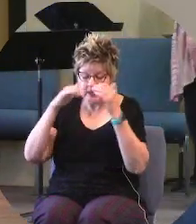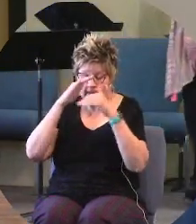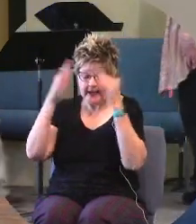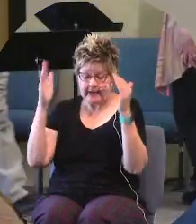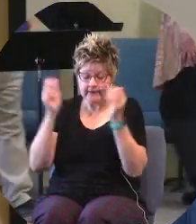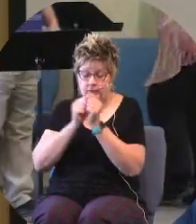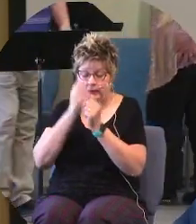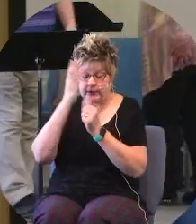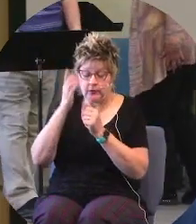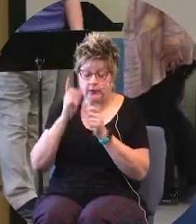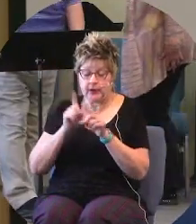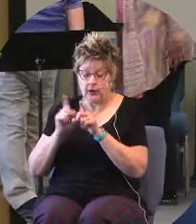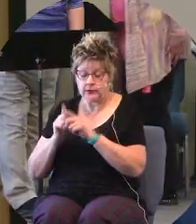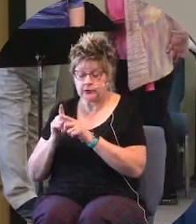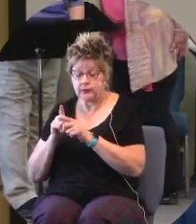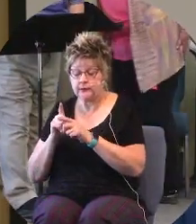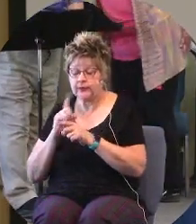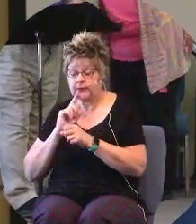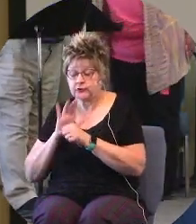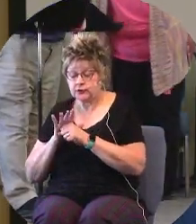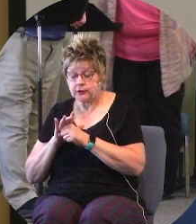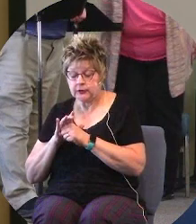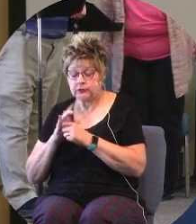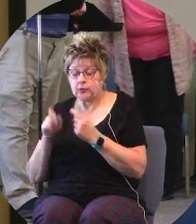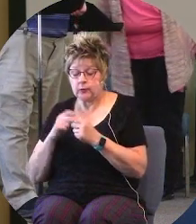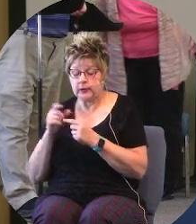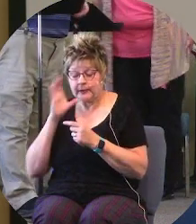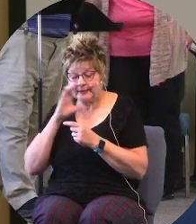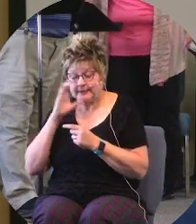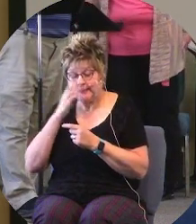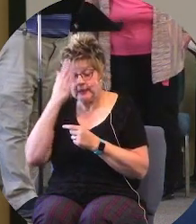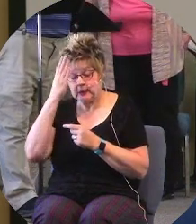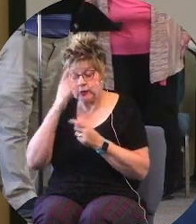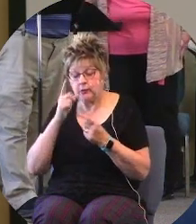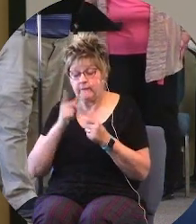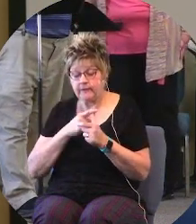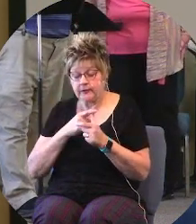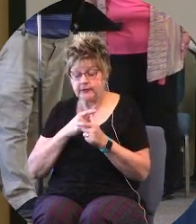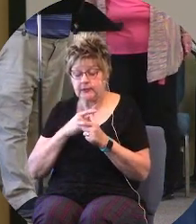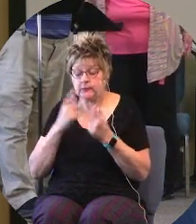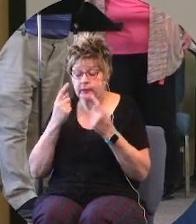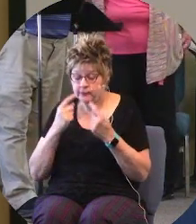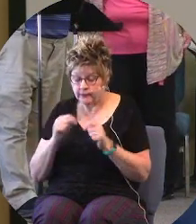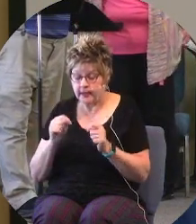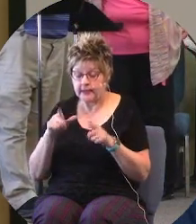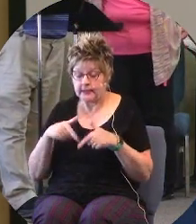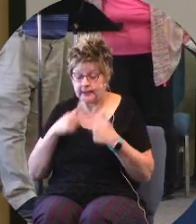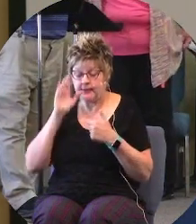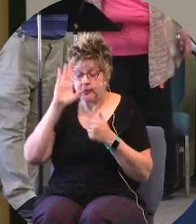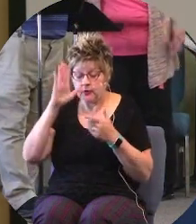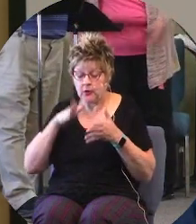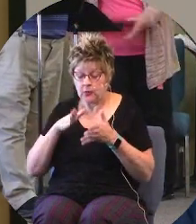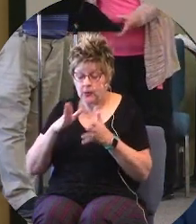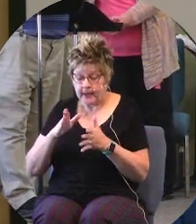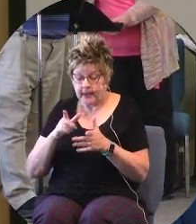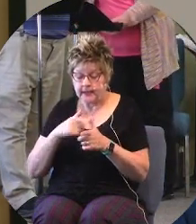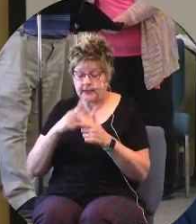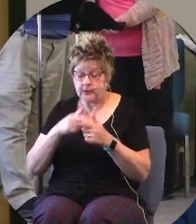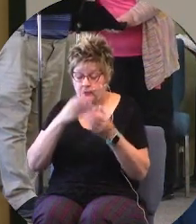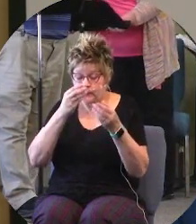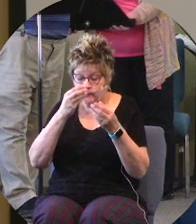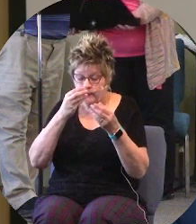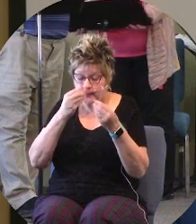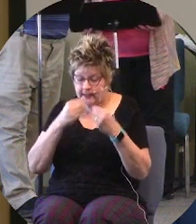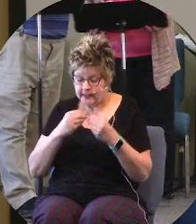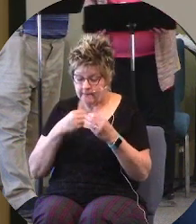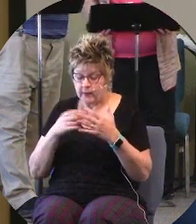but we also have the assurance, Father, that when we seek you first and we strive to live life your way, God, that we get what you want for